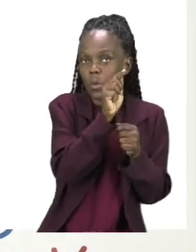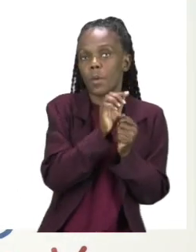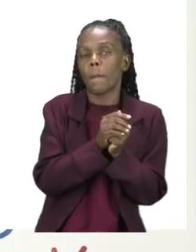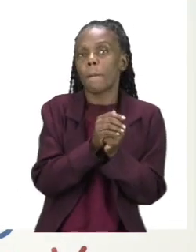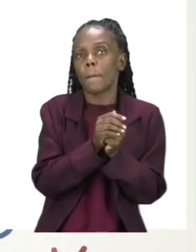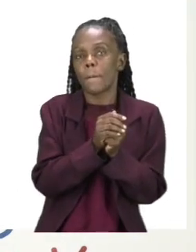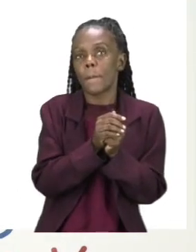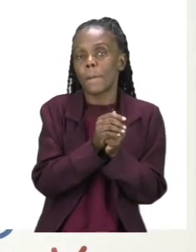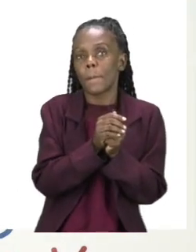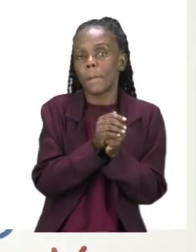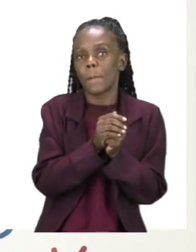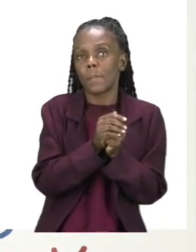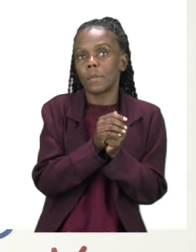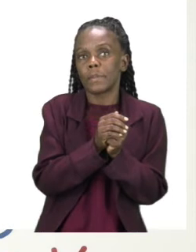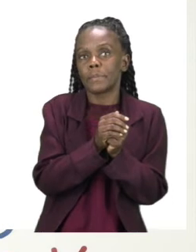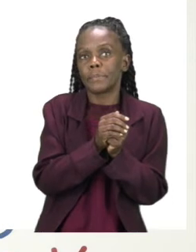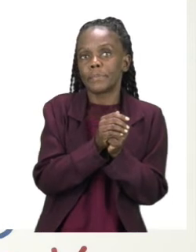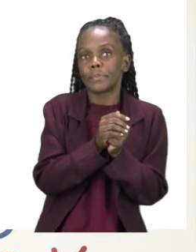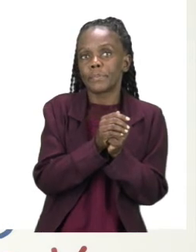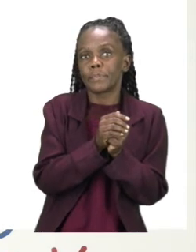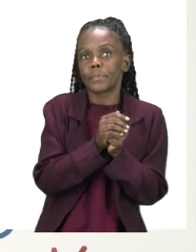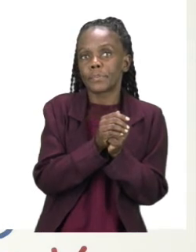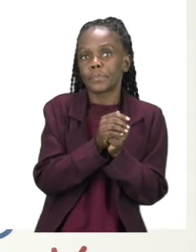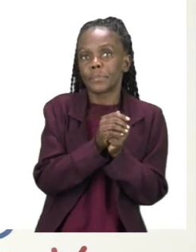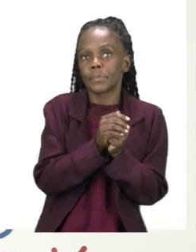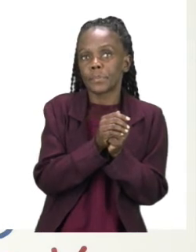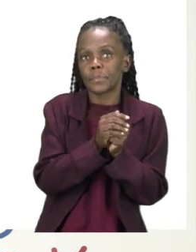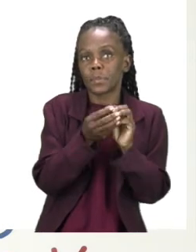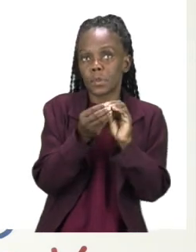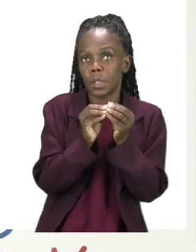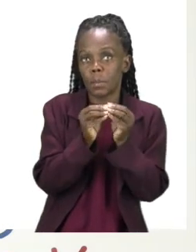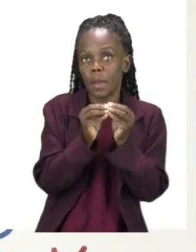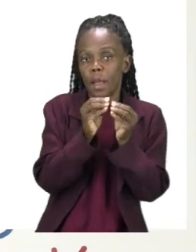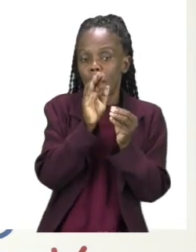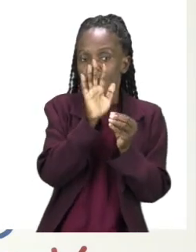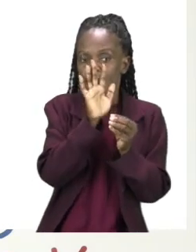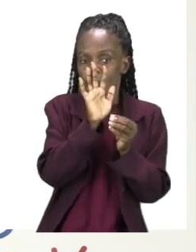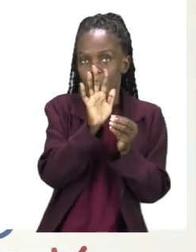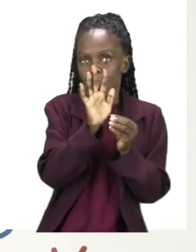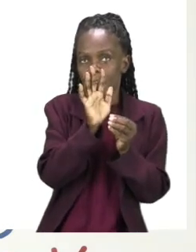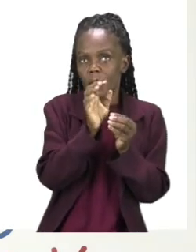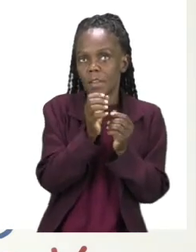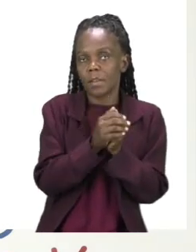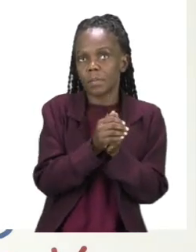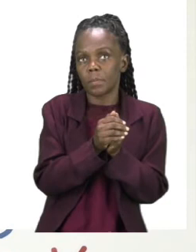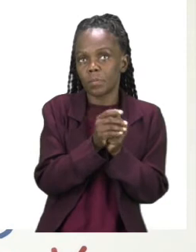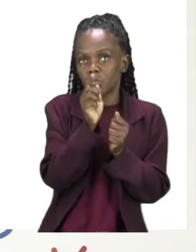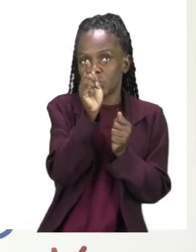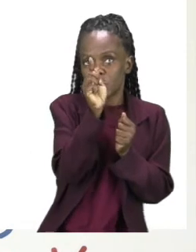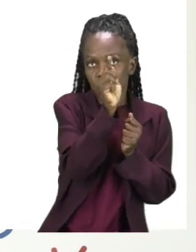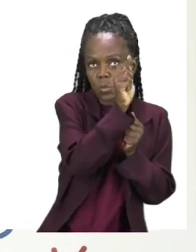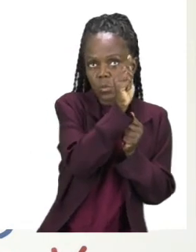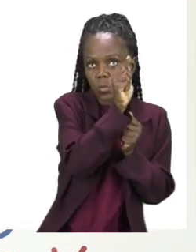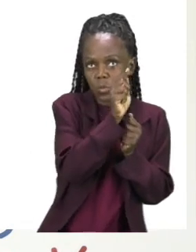what number 5 actually looks like. Number 5 has a cap, a head